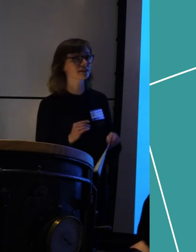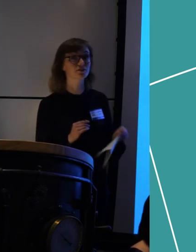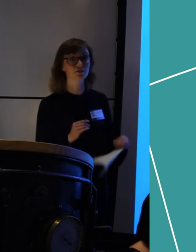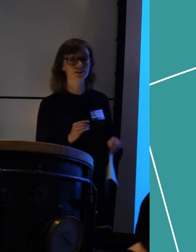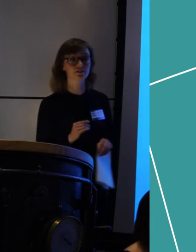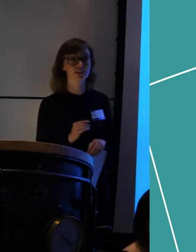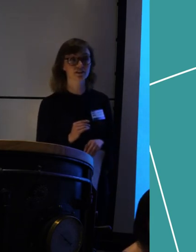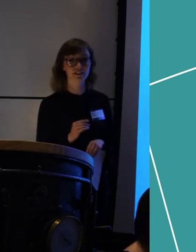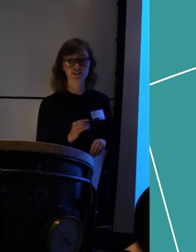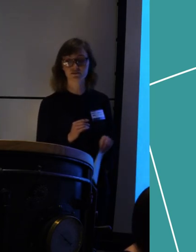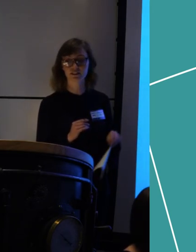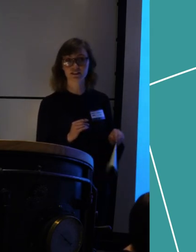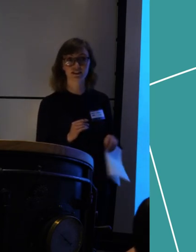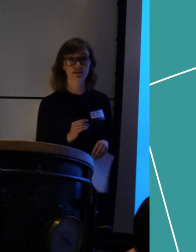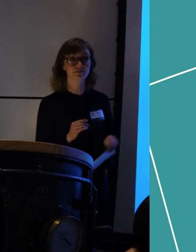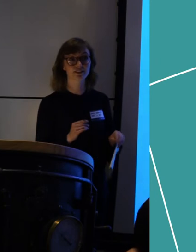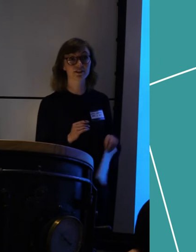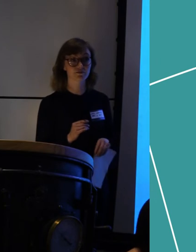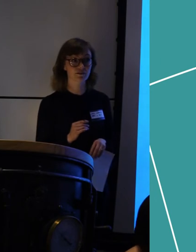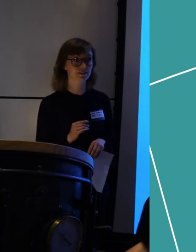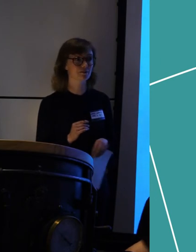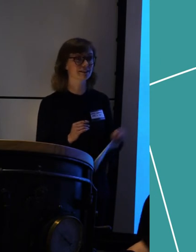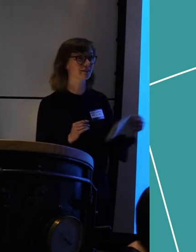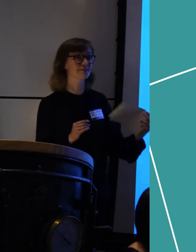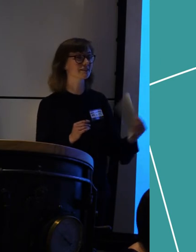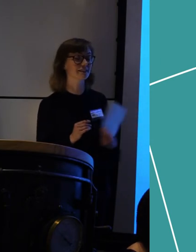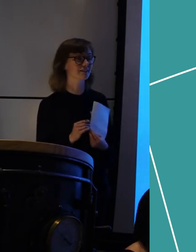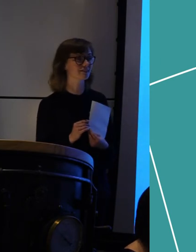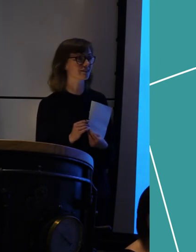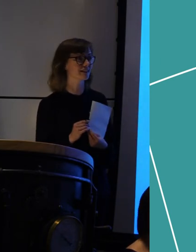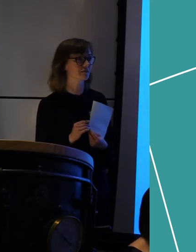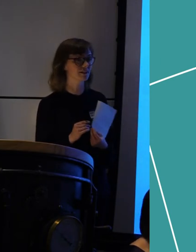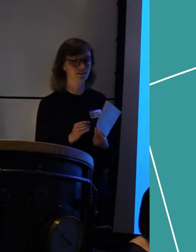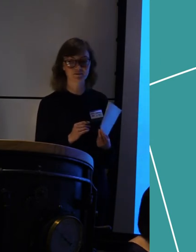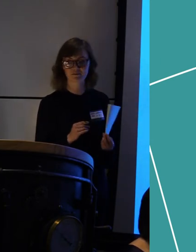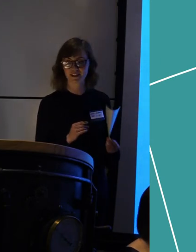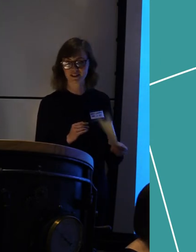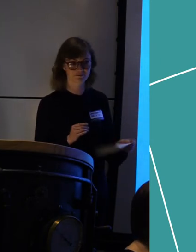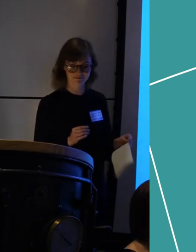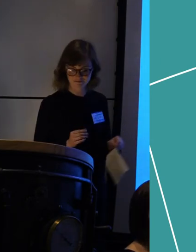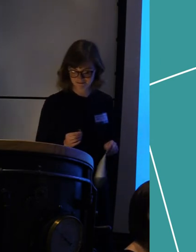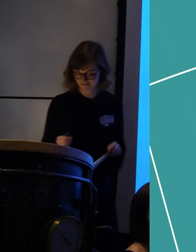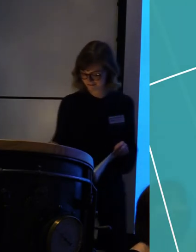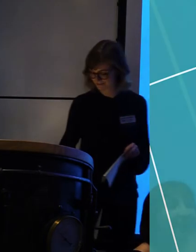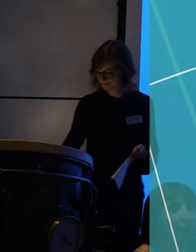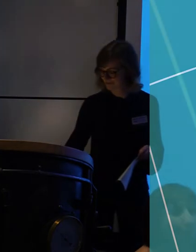as a tool in the regeneration of the historic environment, so please come chat to me at our stall out in the main hall. Thank you.